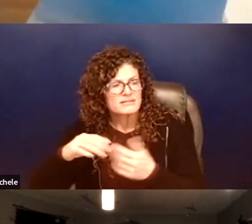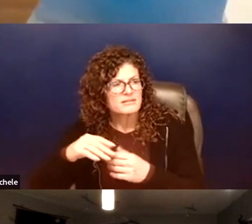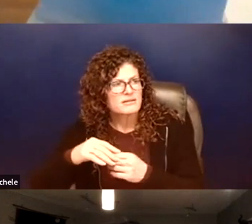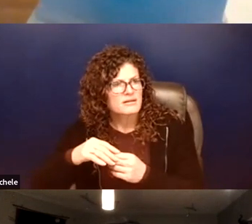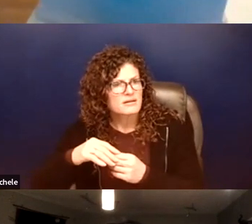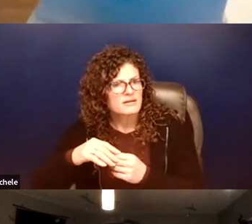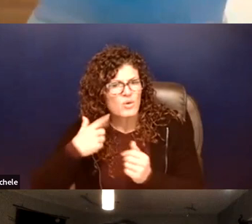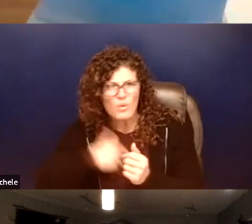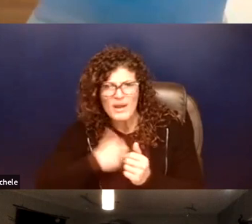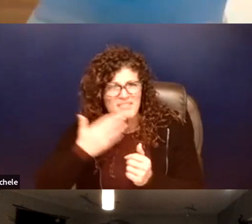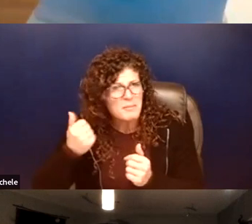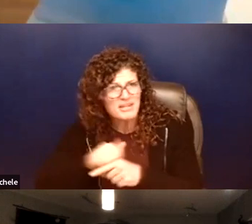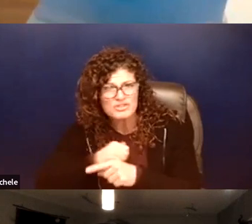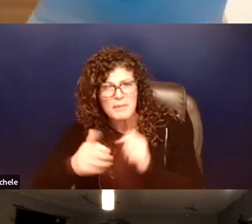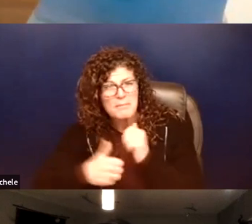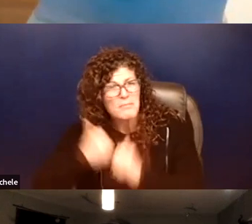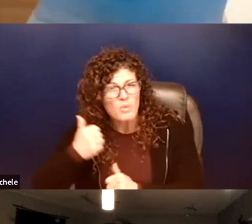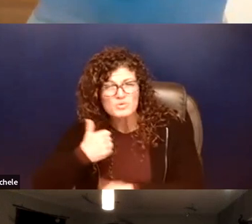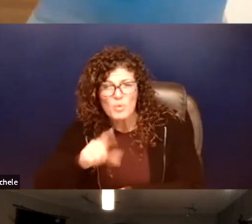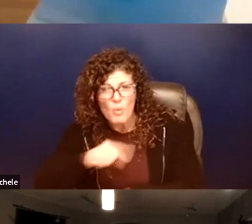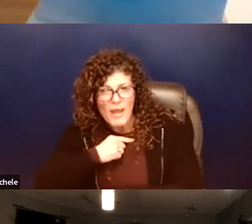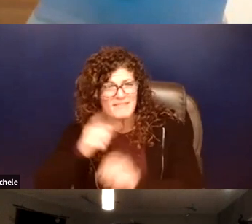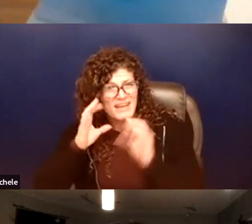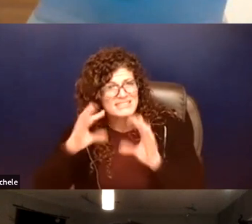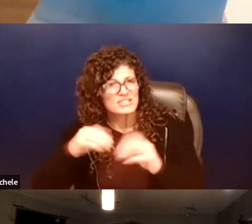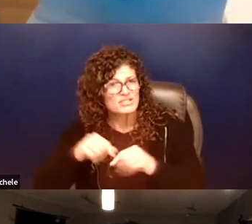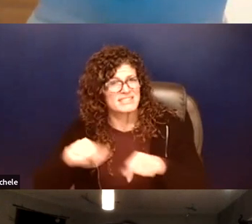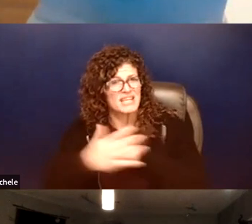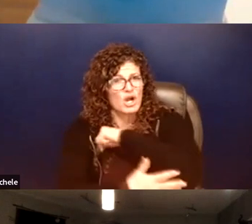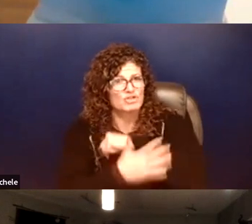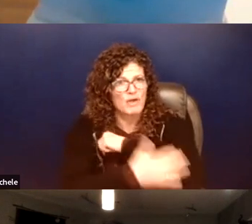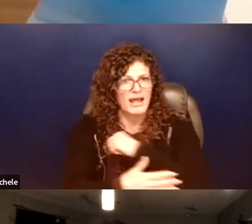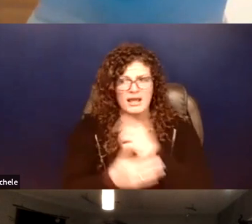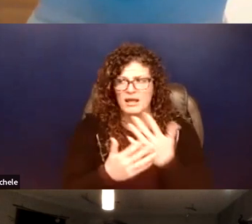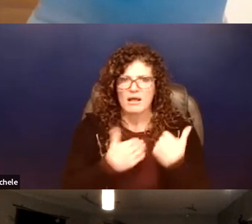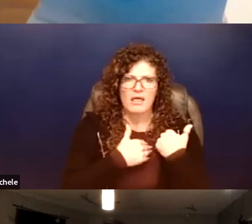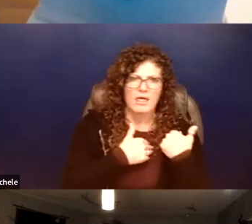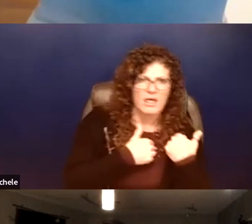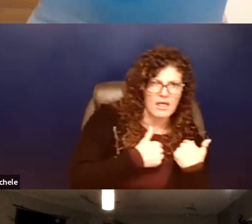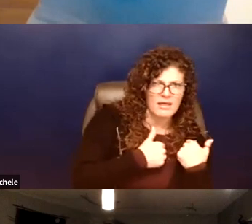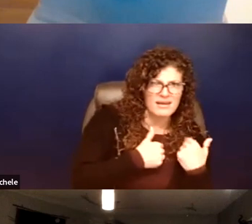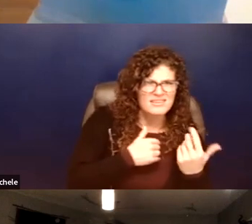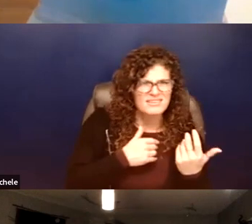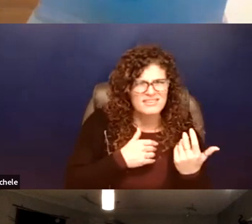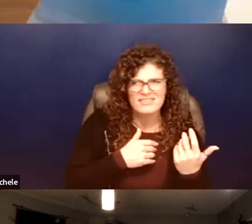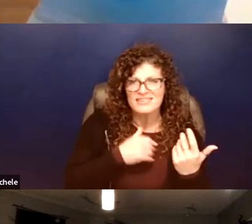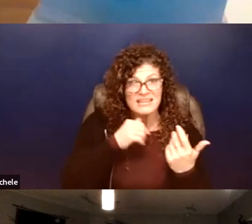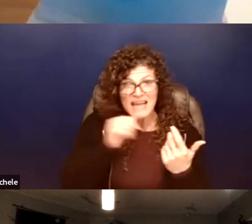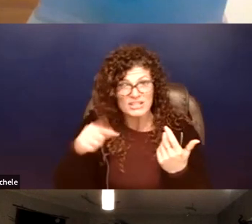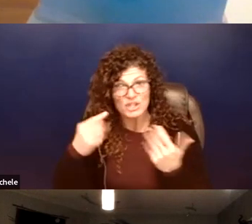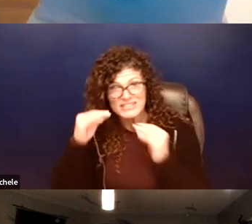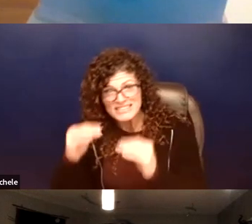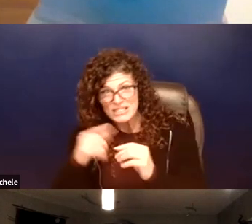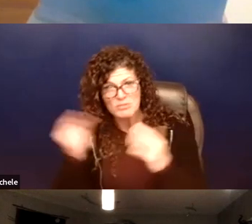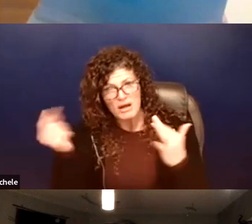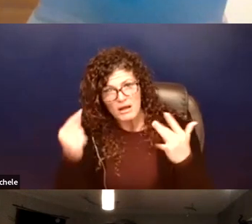trained, most qualified teachers in the country who are being asked to do so much more than just teach. I think